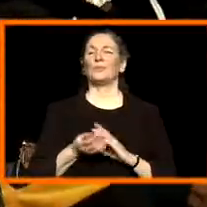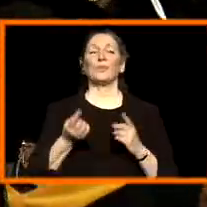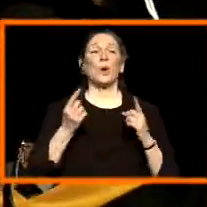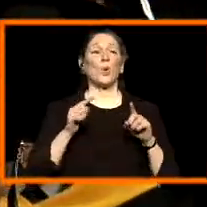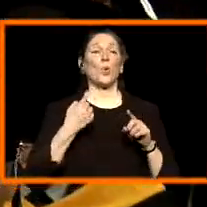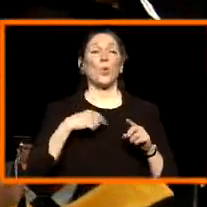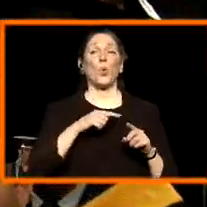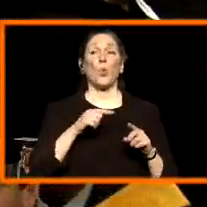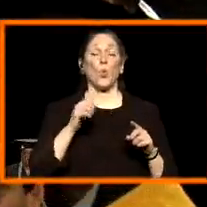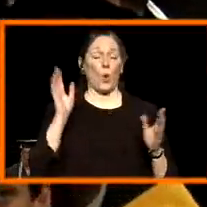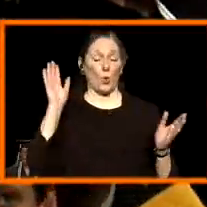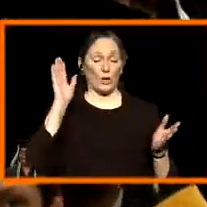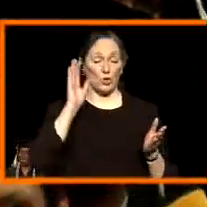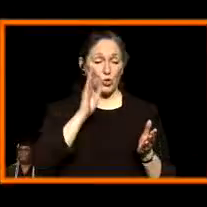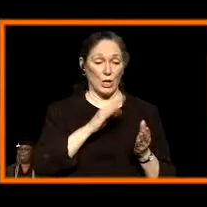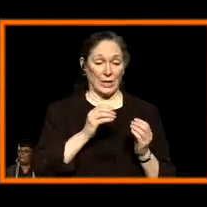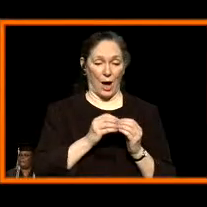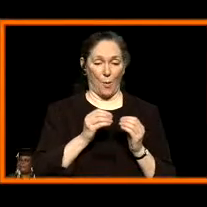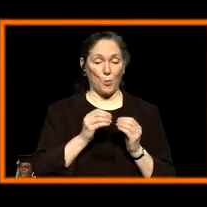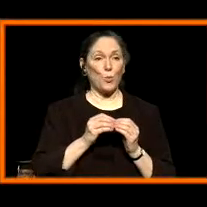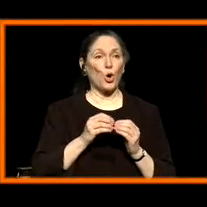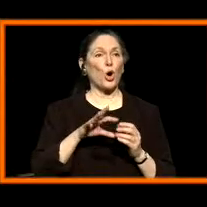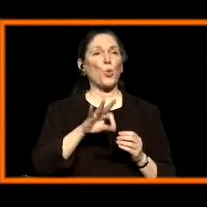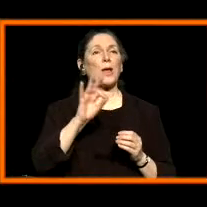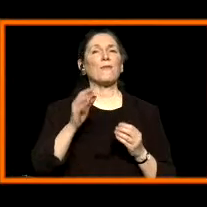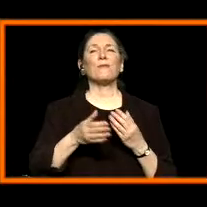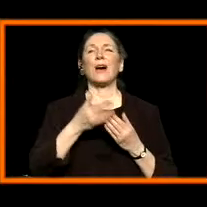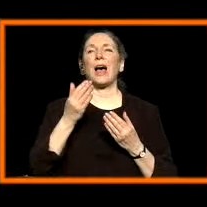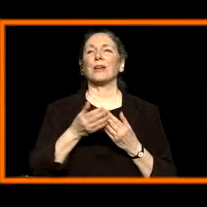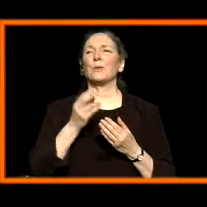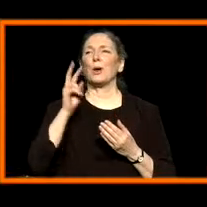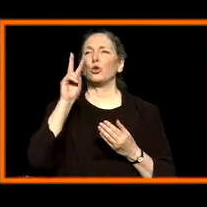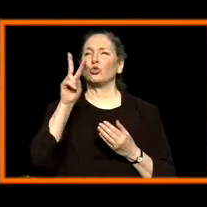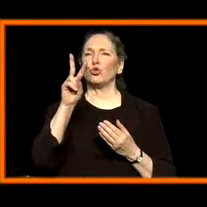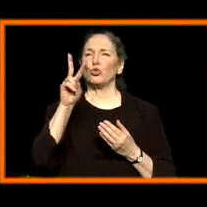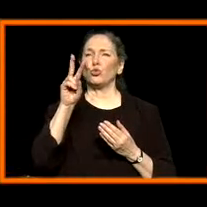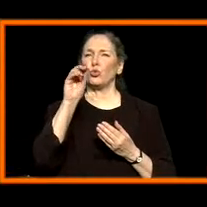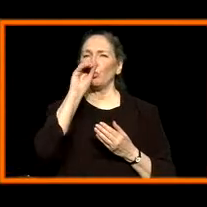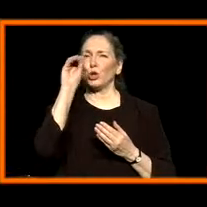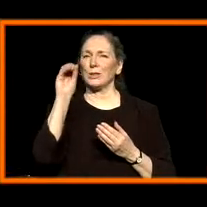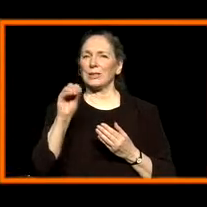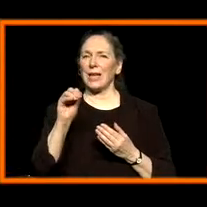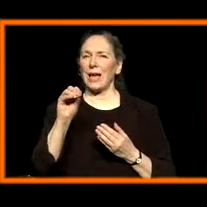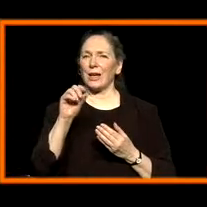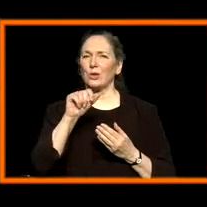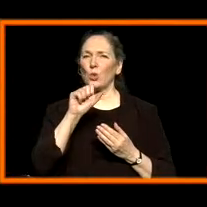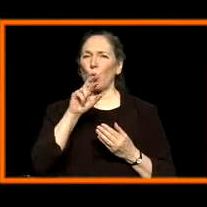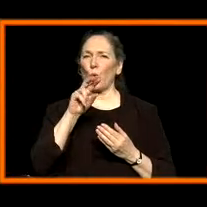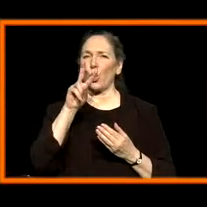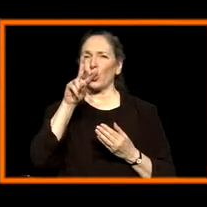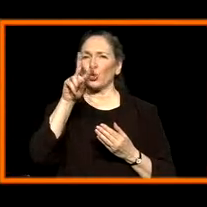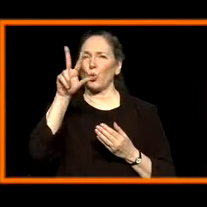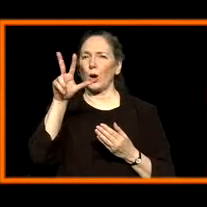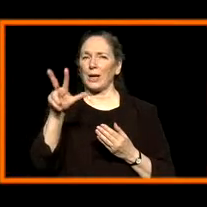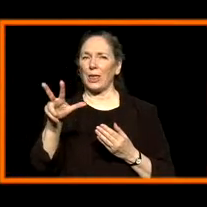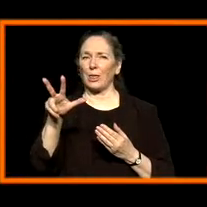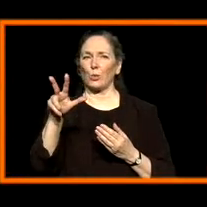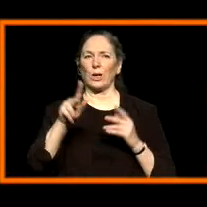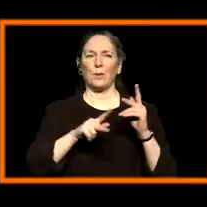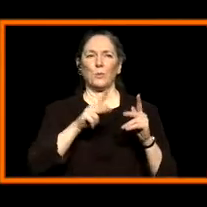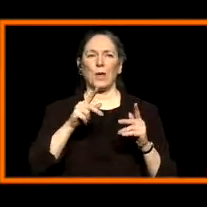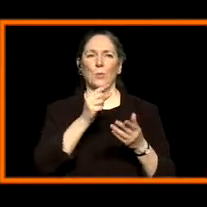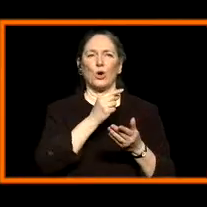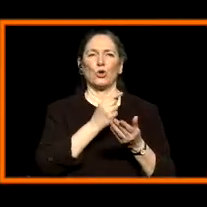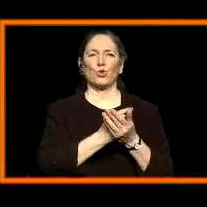When we drill down further, we find nearly 2% or 23 are